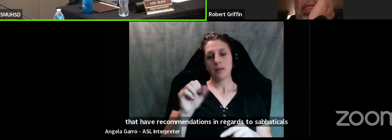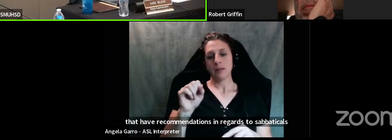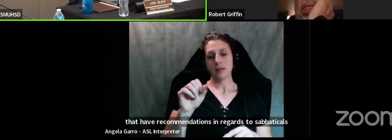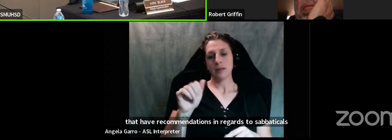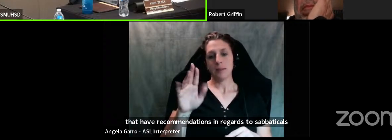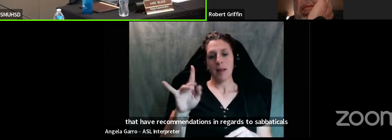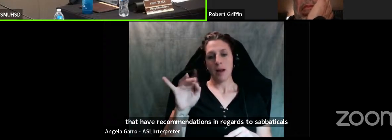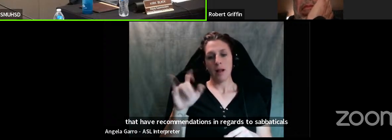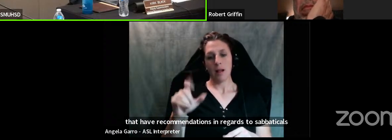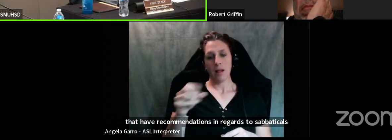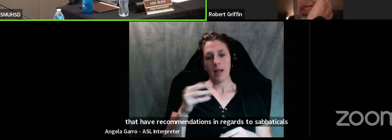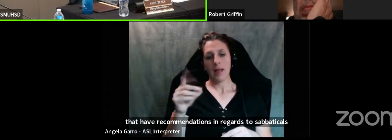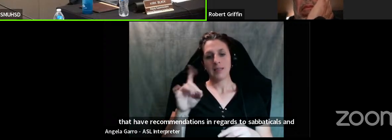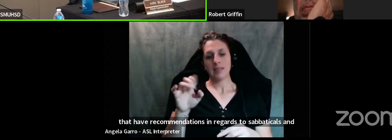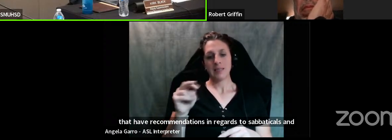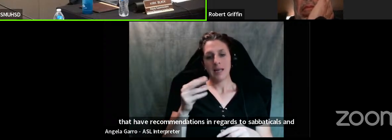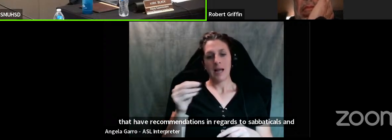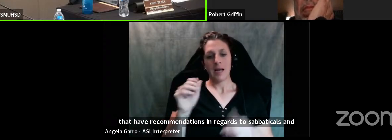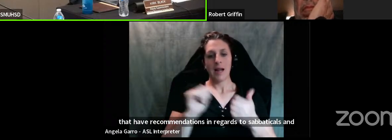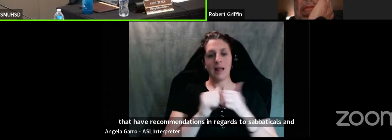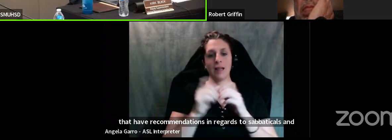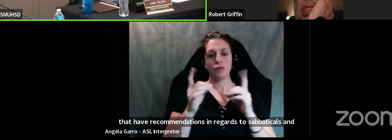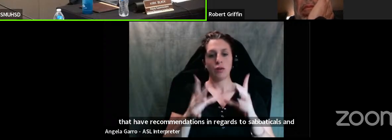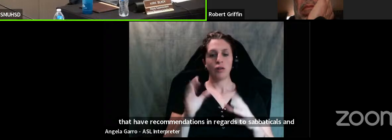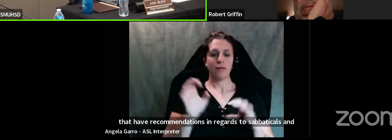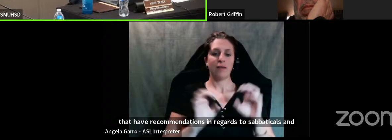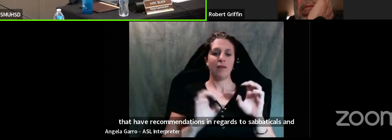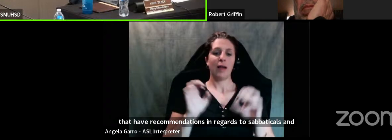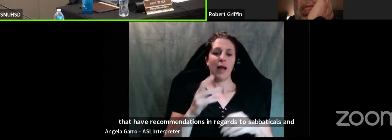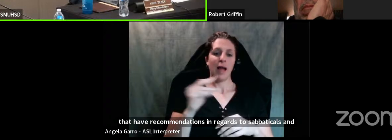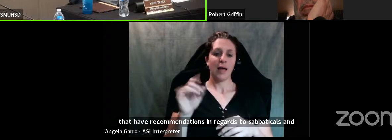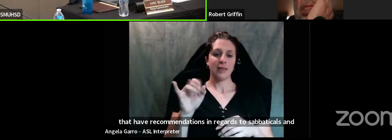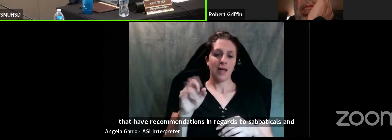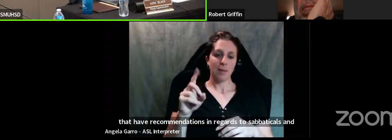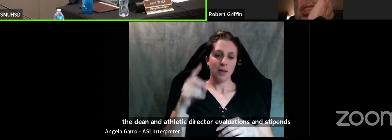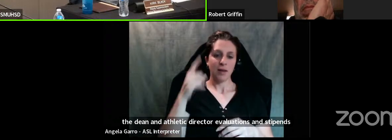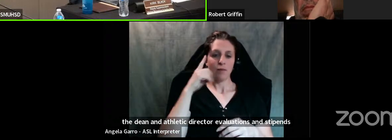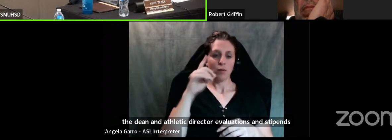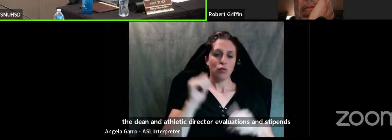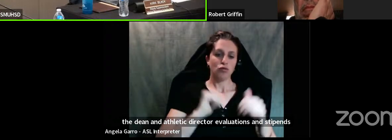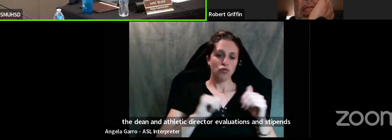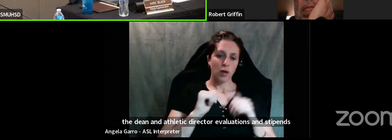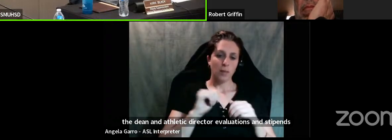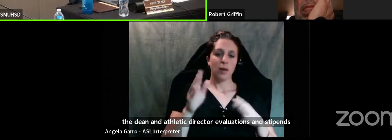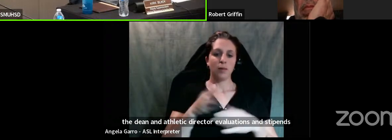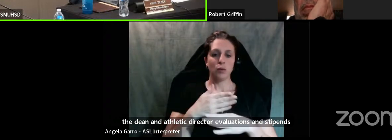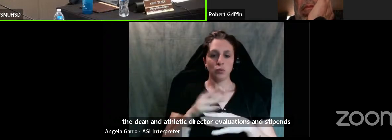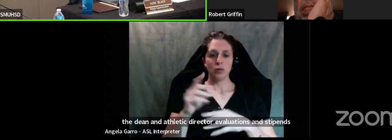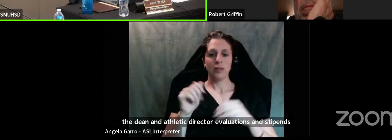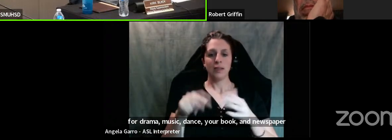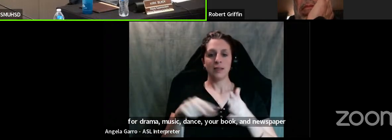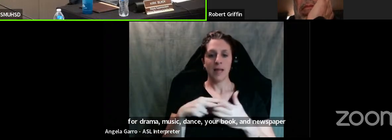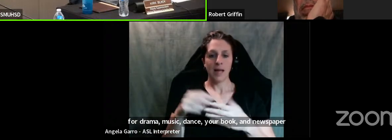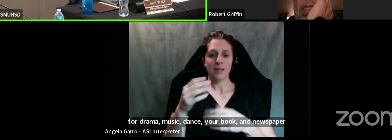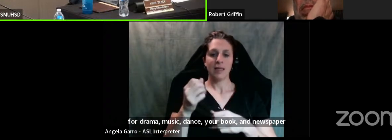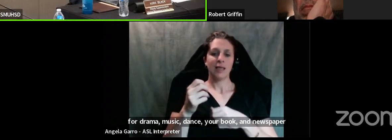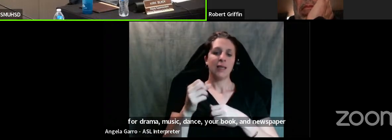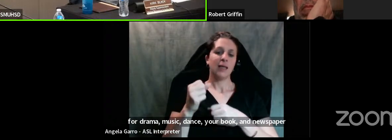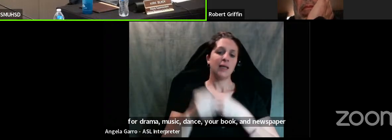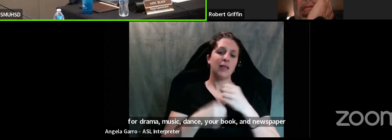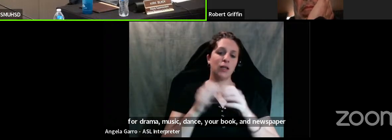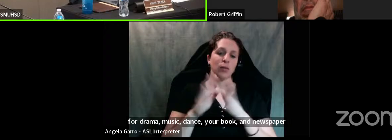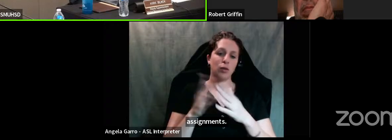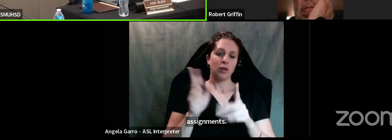athletic director evaluations, and stipends for drama, music, dance, yearbook, and newspaper assignments. Also, among others,